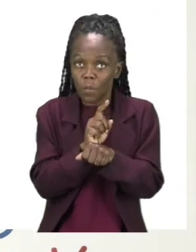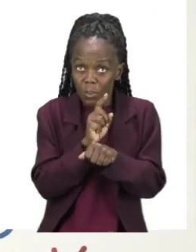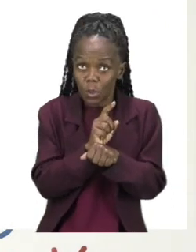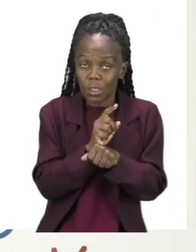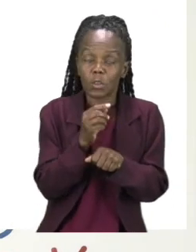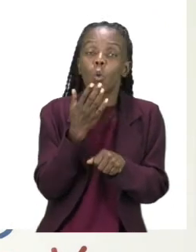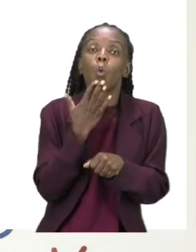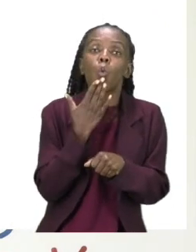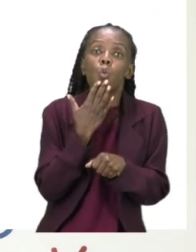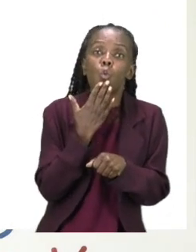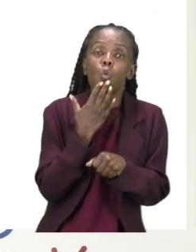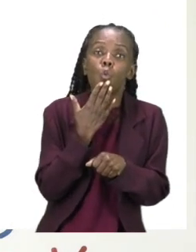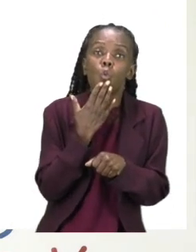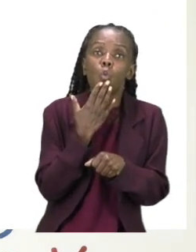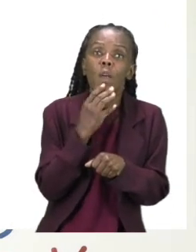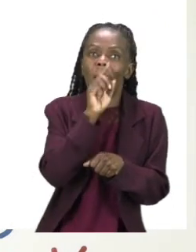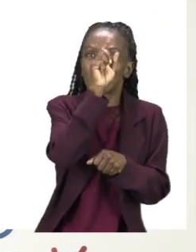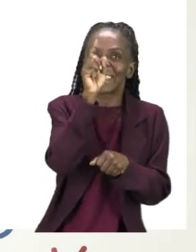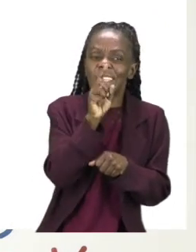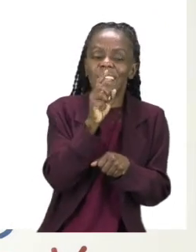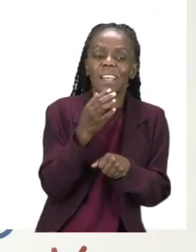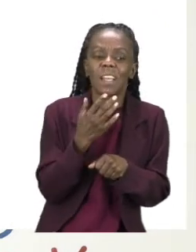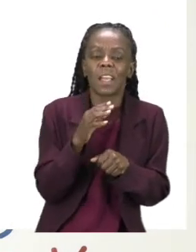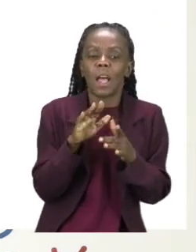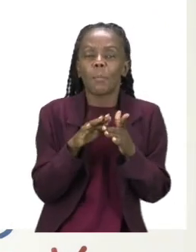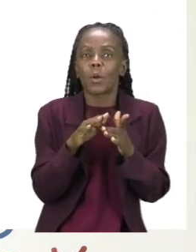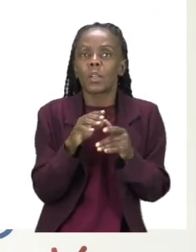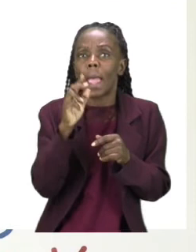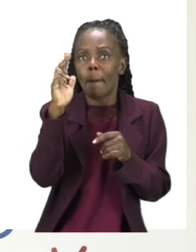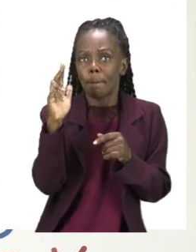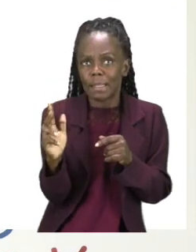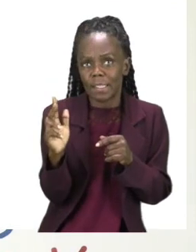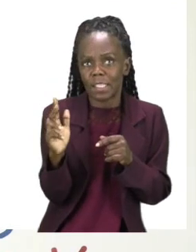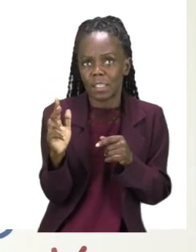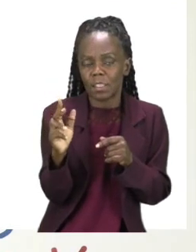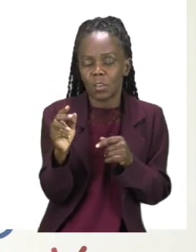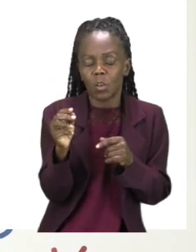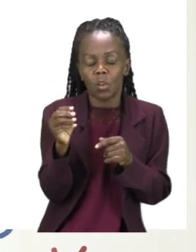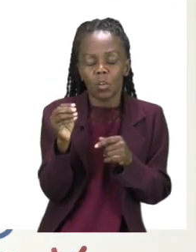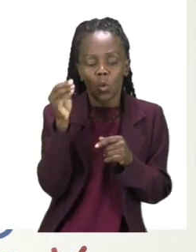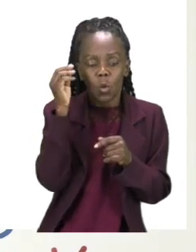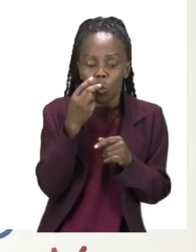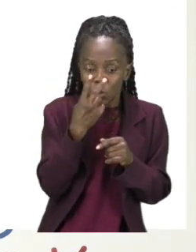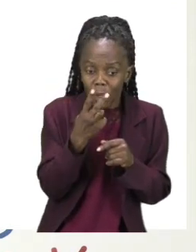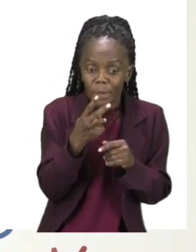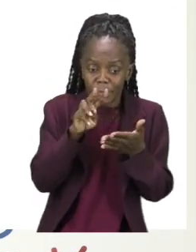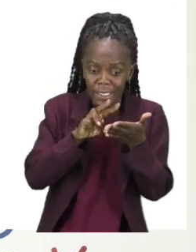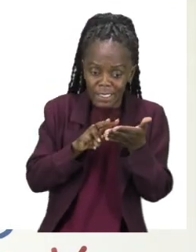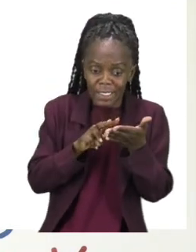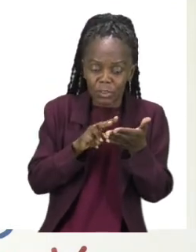is asking about a person. So when you see who, we want to know a